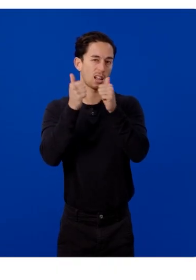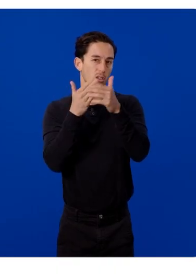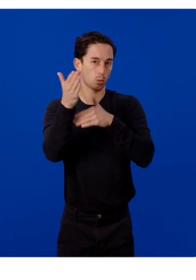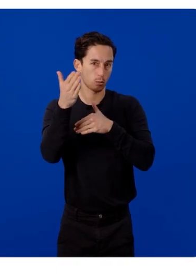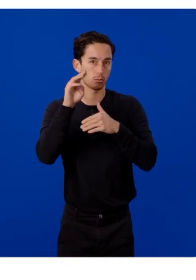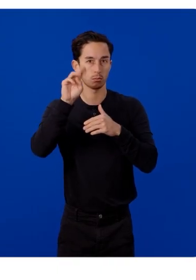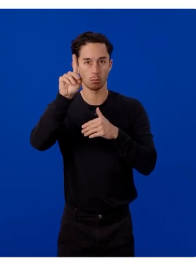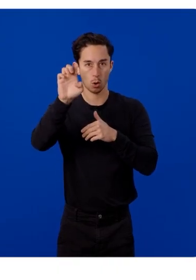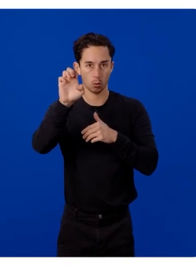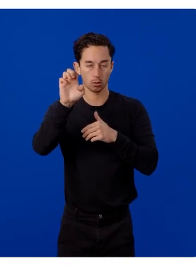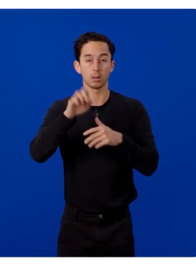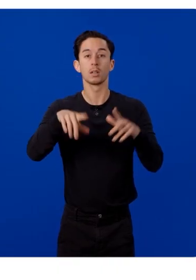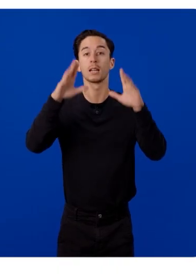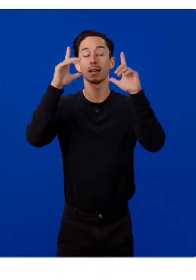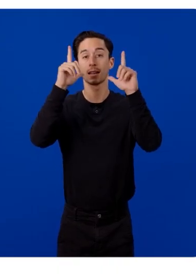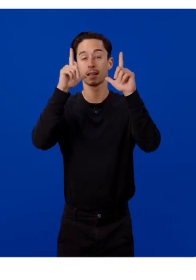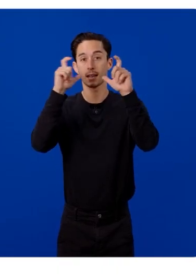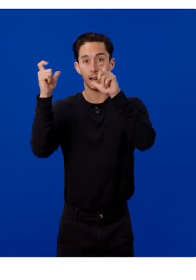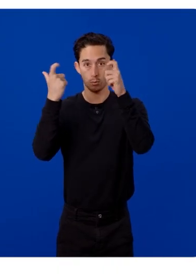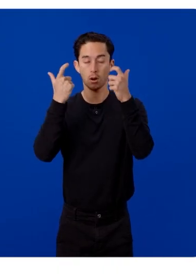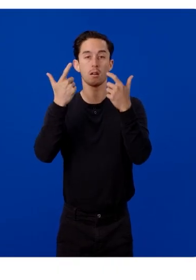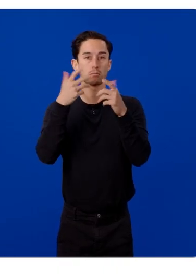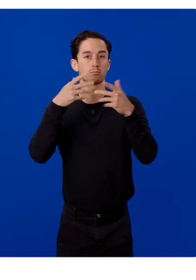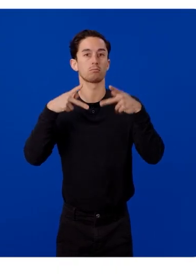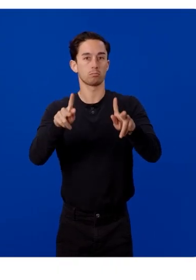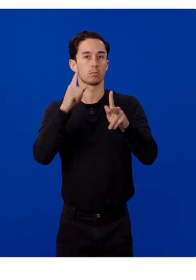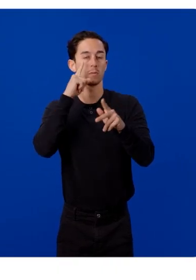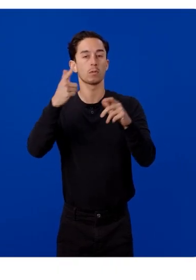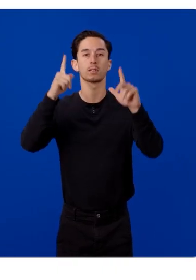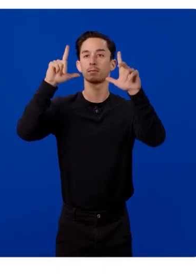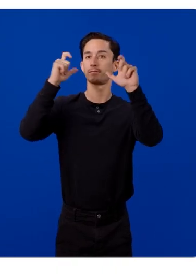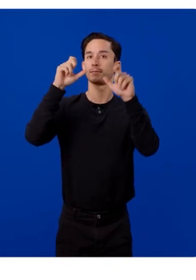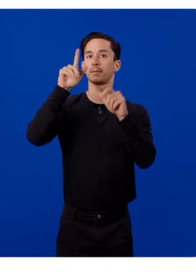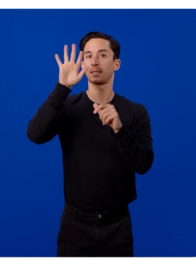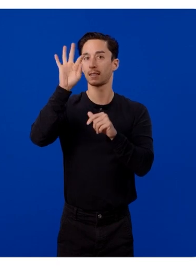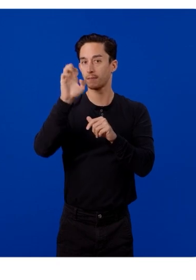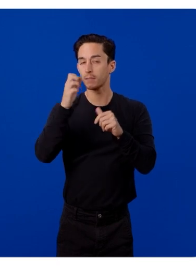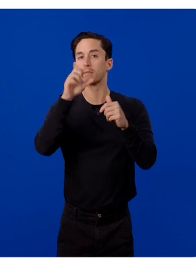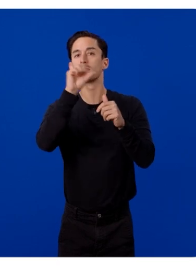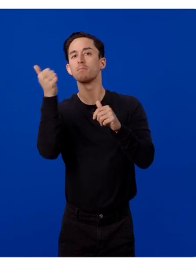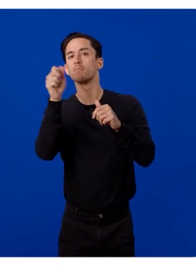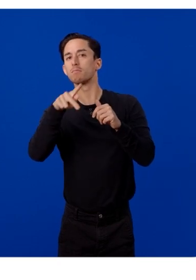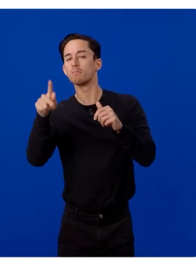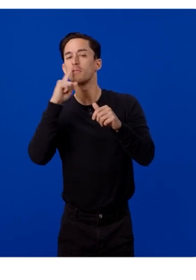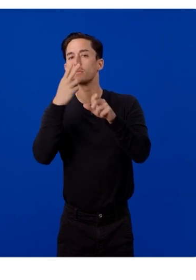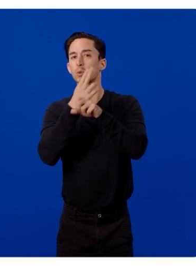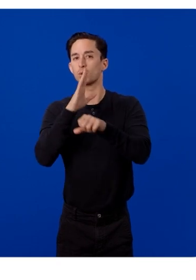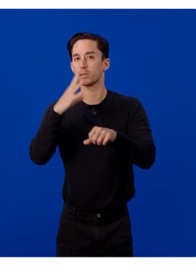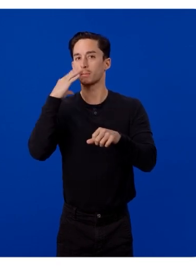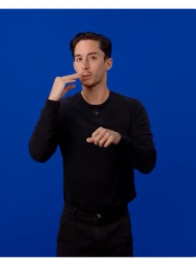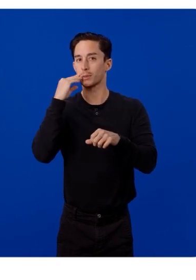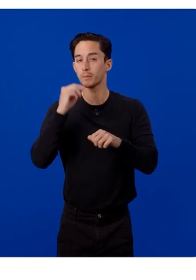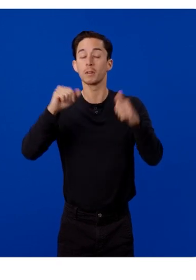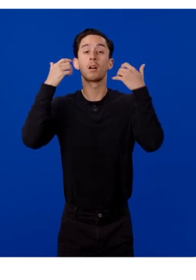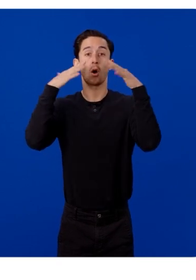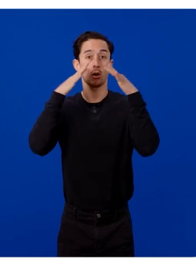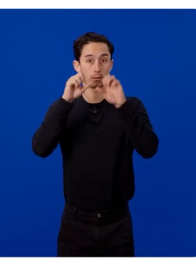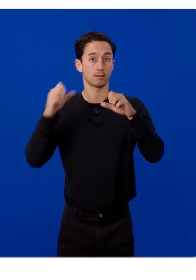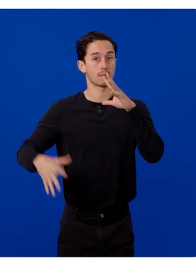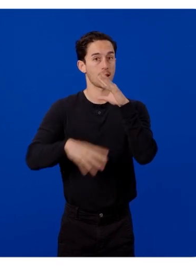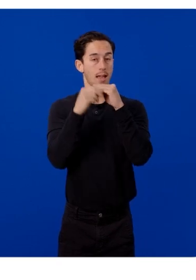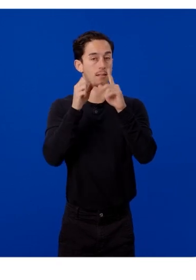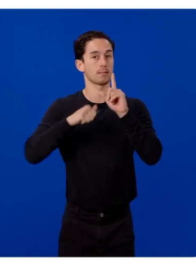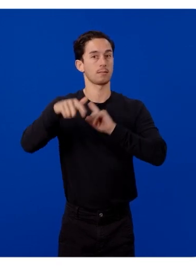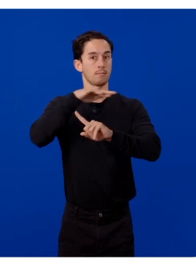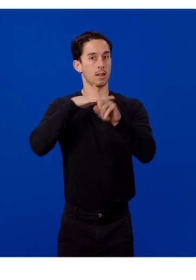camera permissions for selfie and pass-through cameras to enhance the user experience. For audio experiences, you can add spatialized